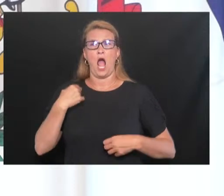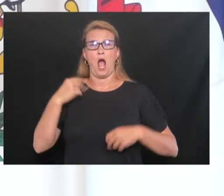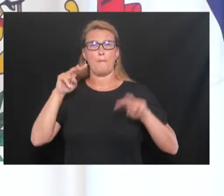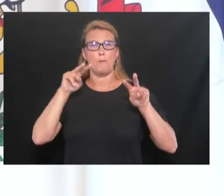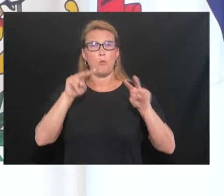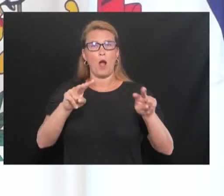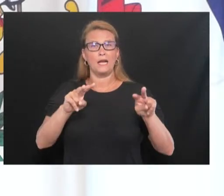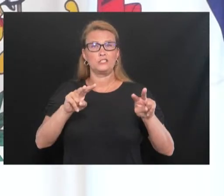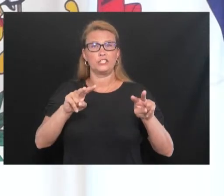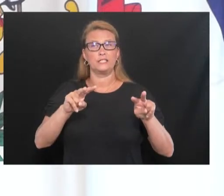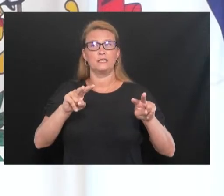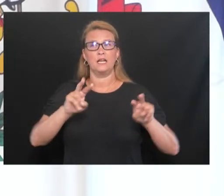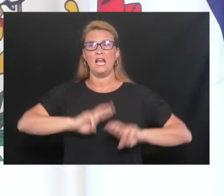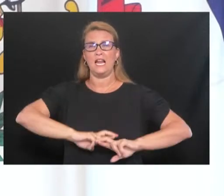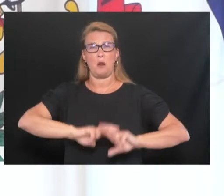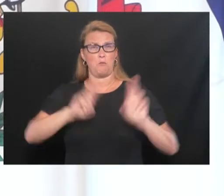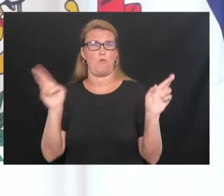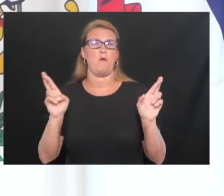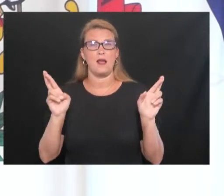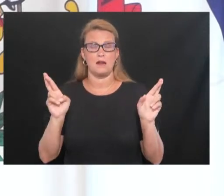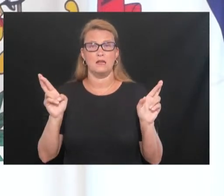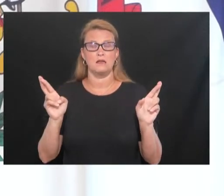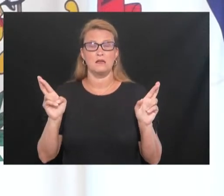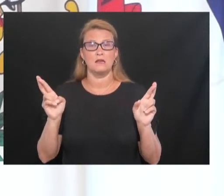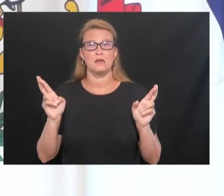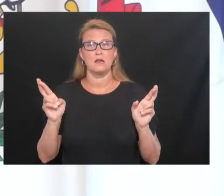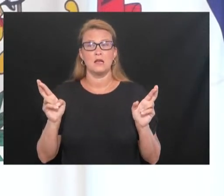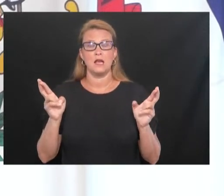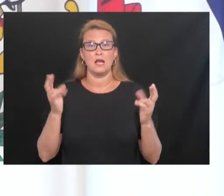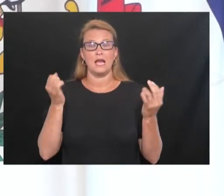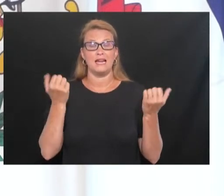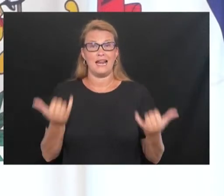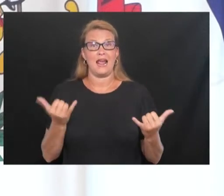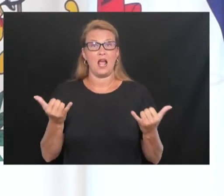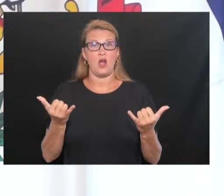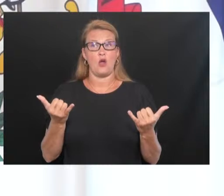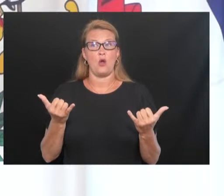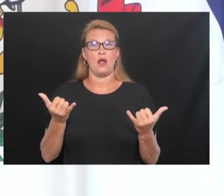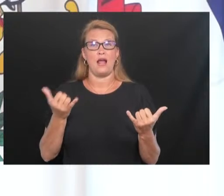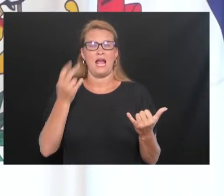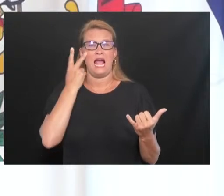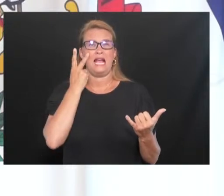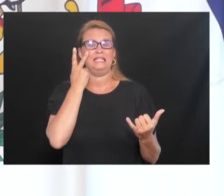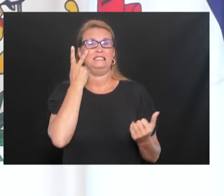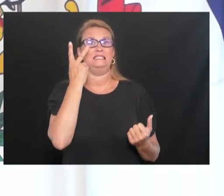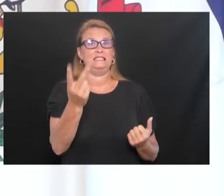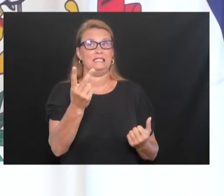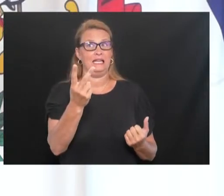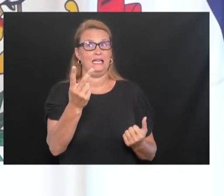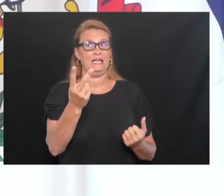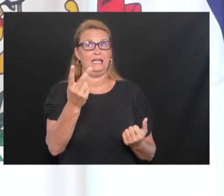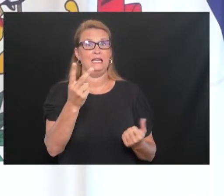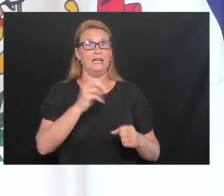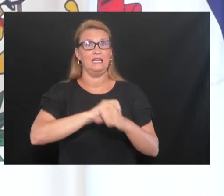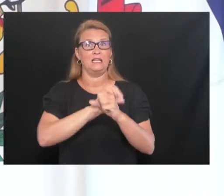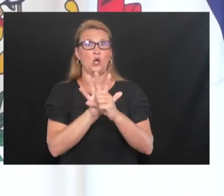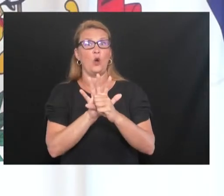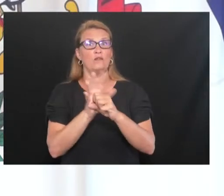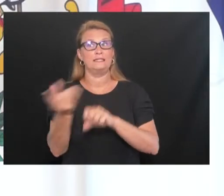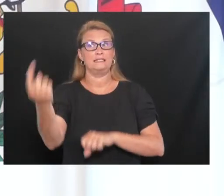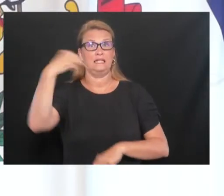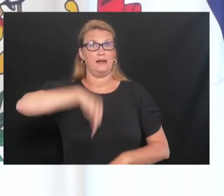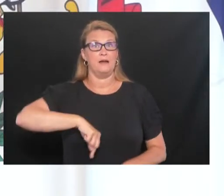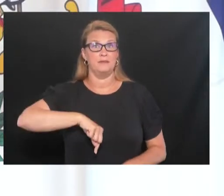I think I can see the enemy coming. And I really